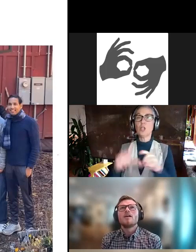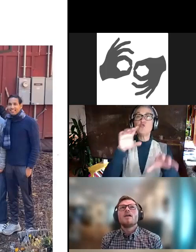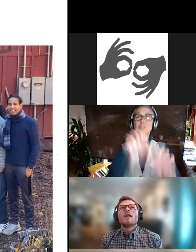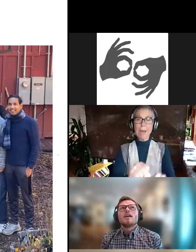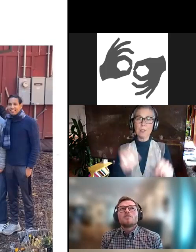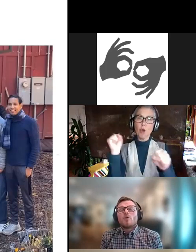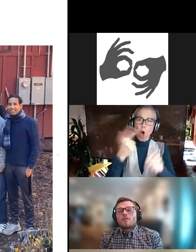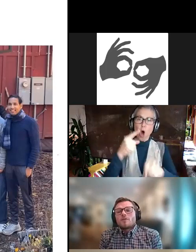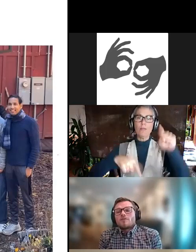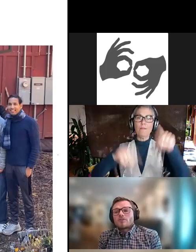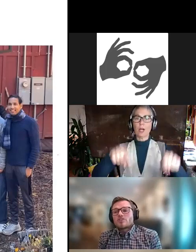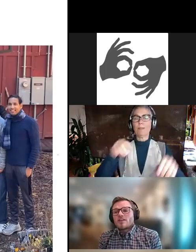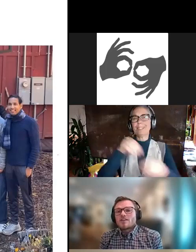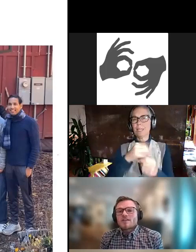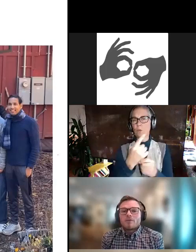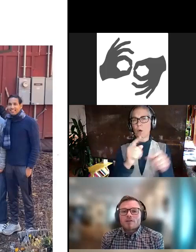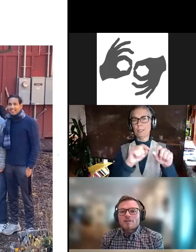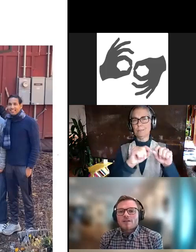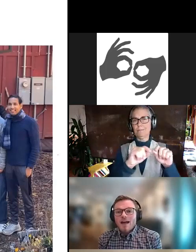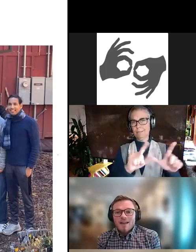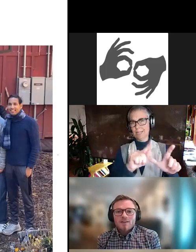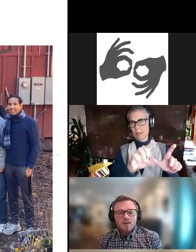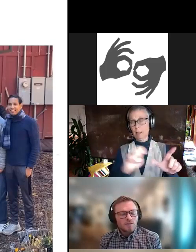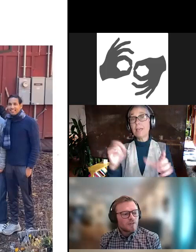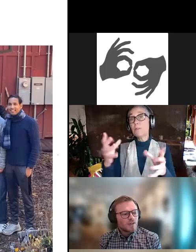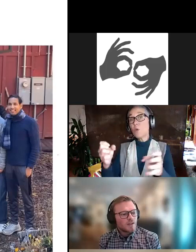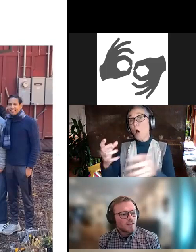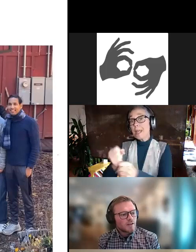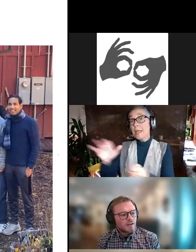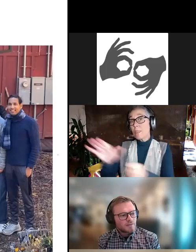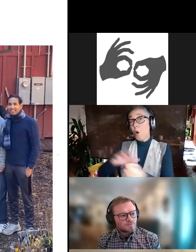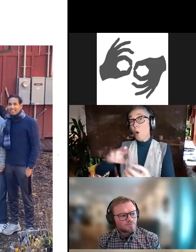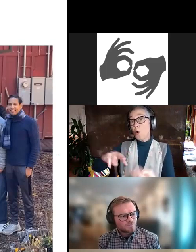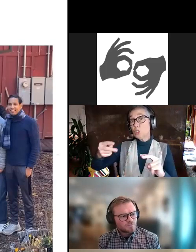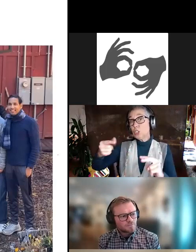tile. If you want to do a full gene that's outside of the